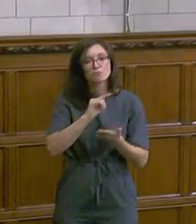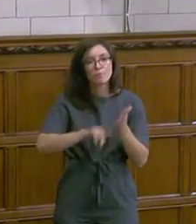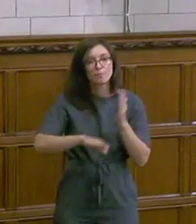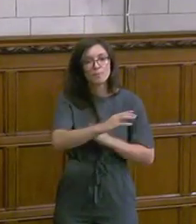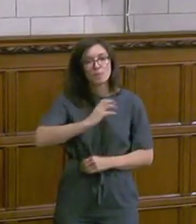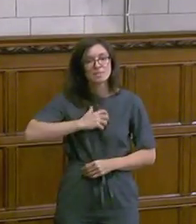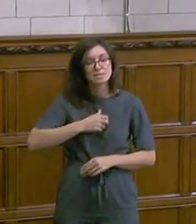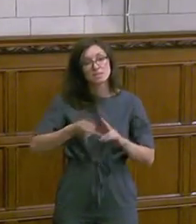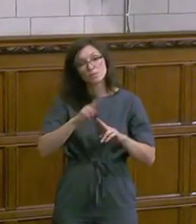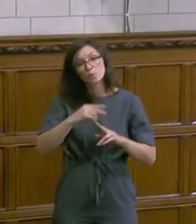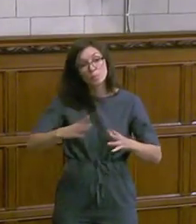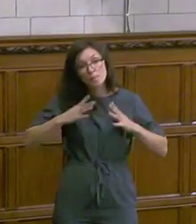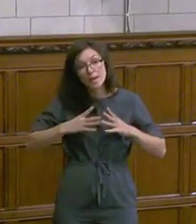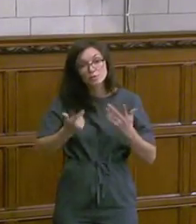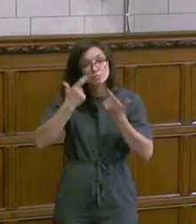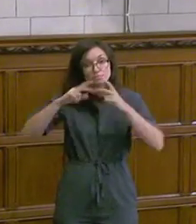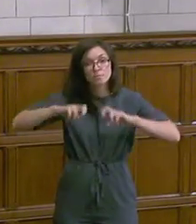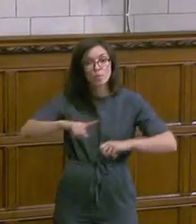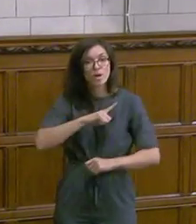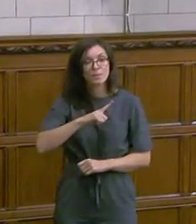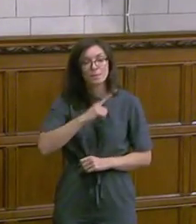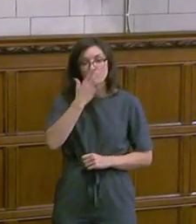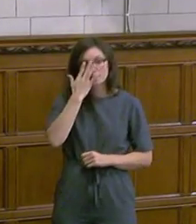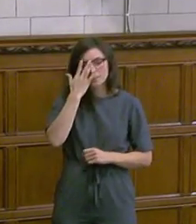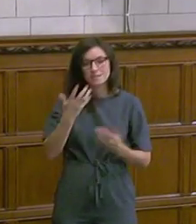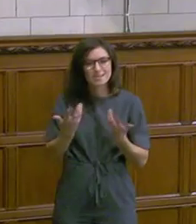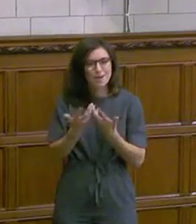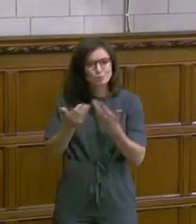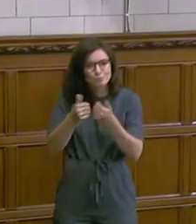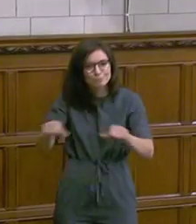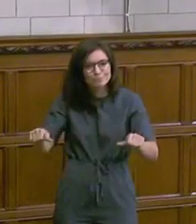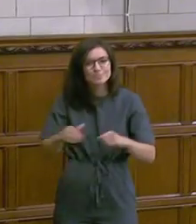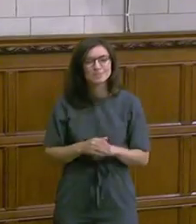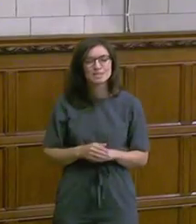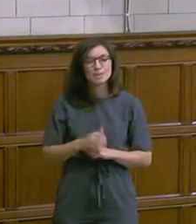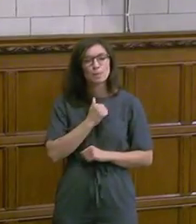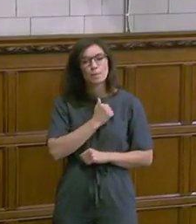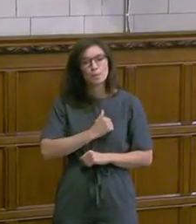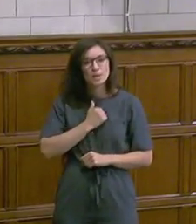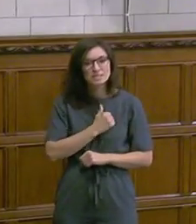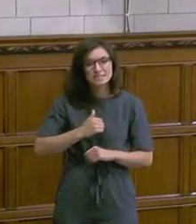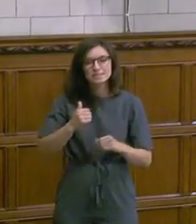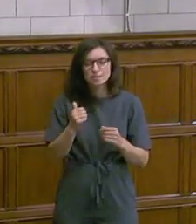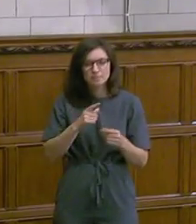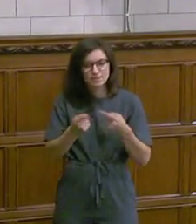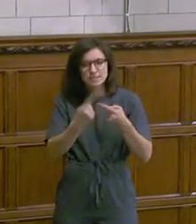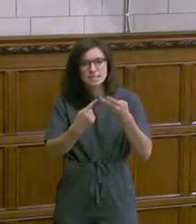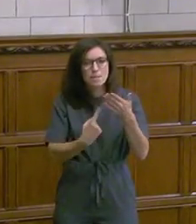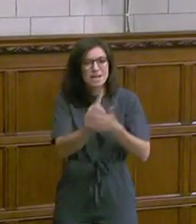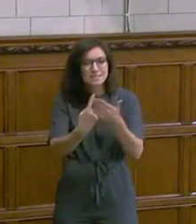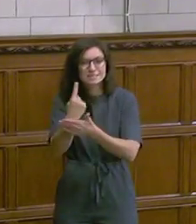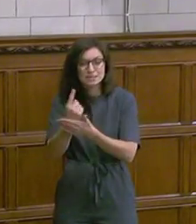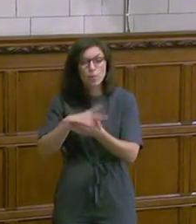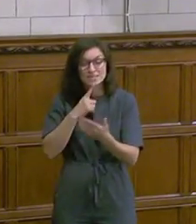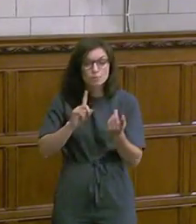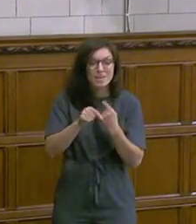this. Mr Stringer, a number of individuals have been in touch with me directly. My apologies for not being able to mention their cases, but there's just not